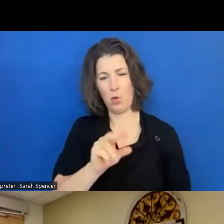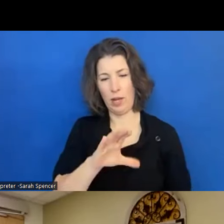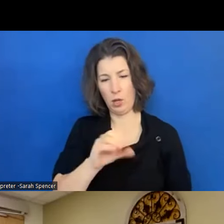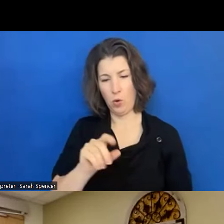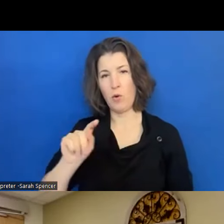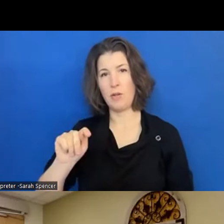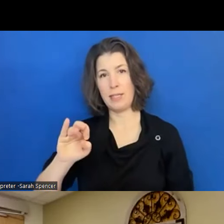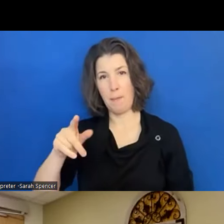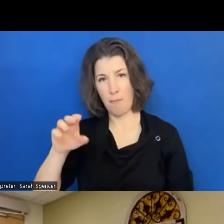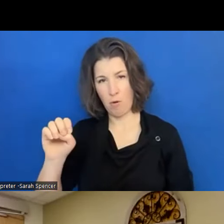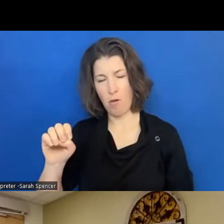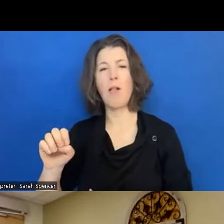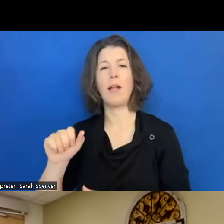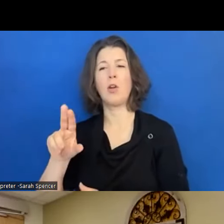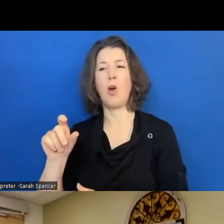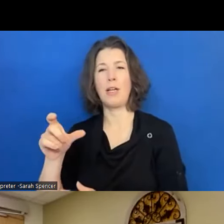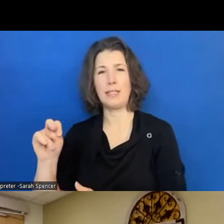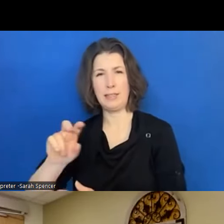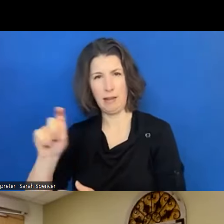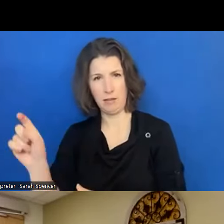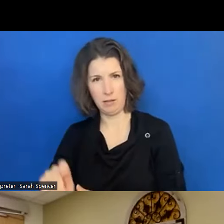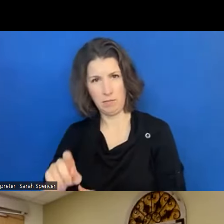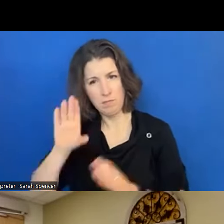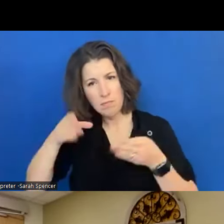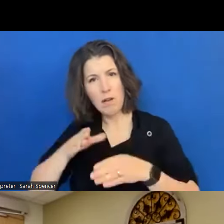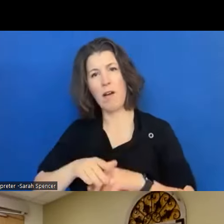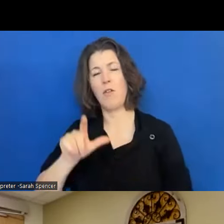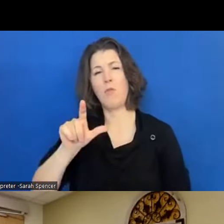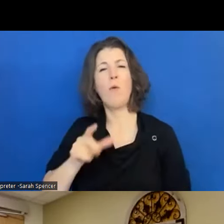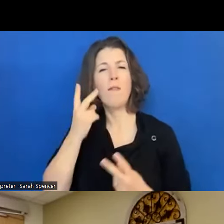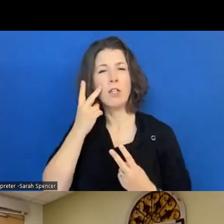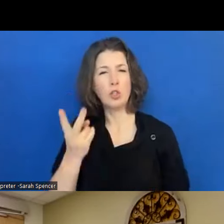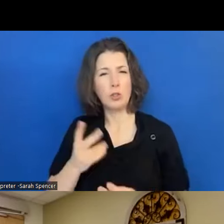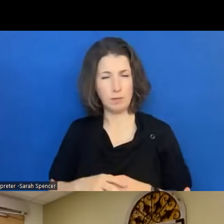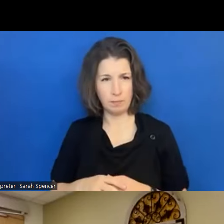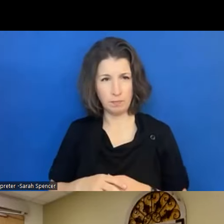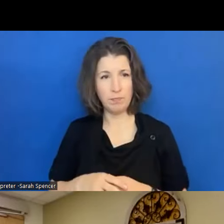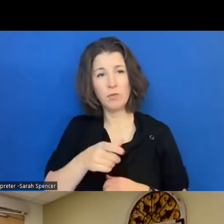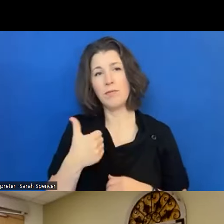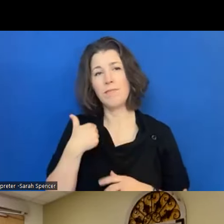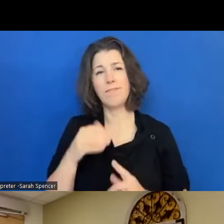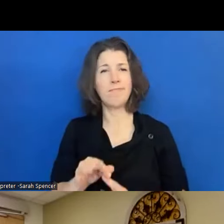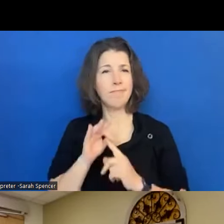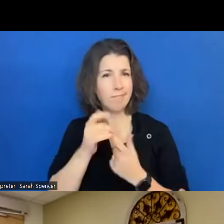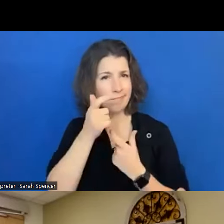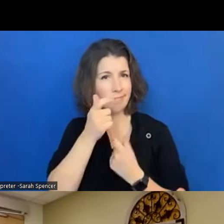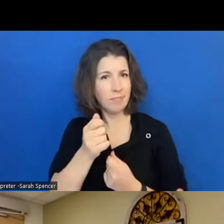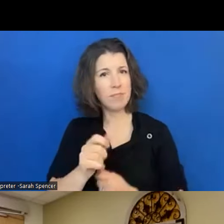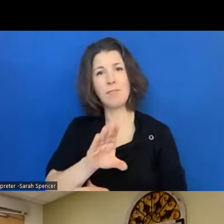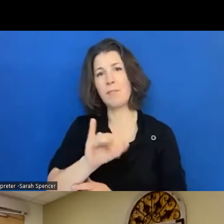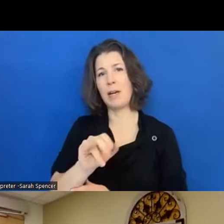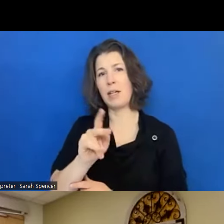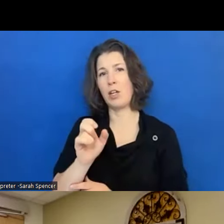Austin, Texas, with a supplemental emphasis on low vision. She has a special interest in binocular conditions